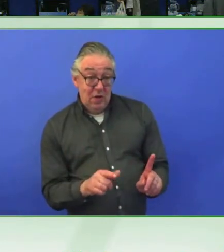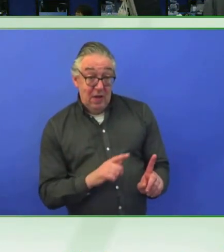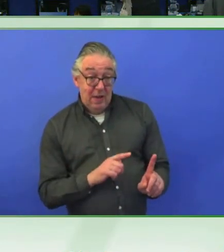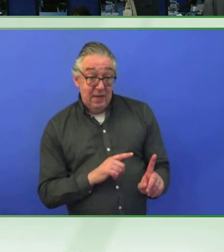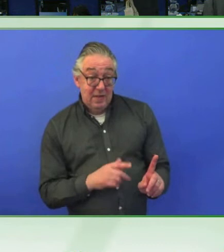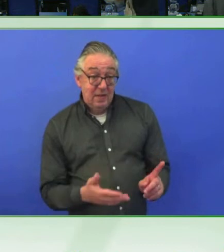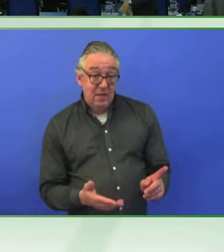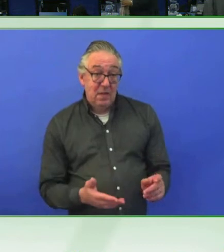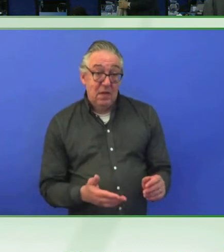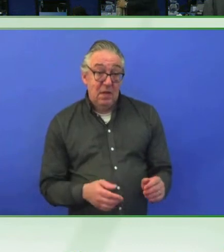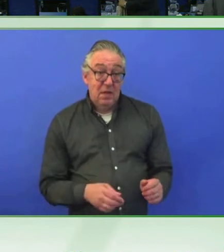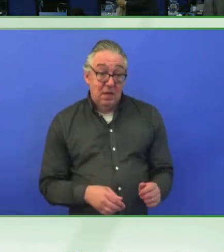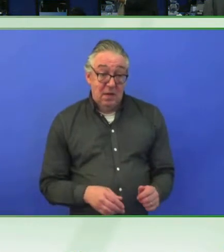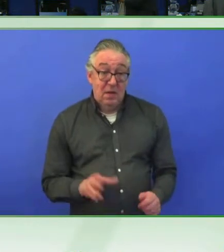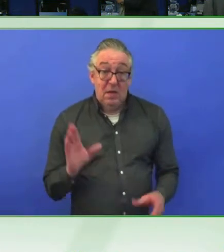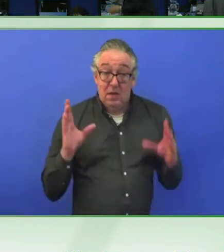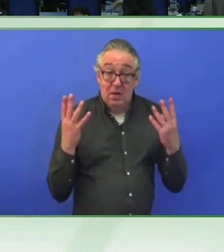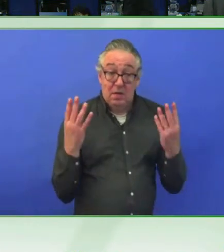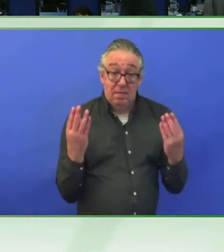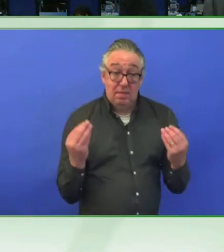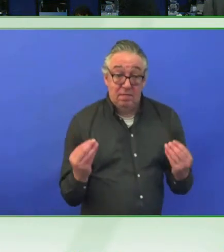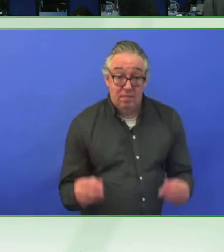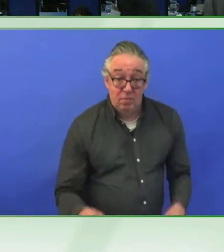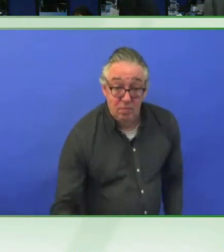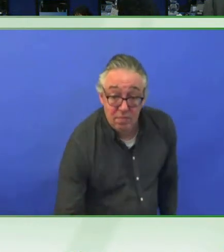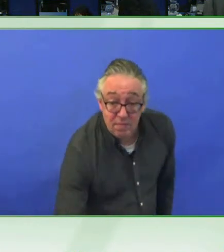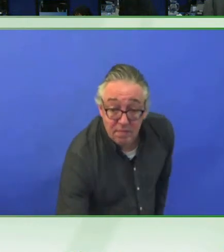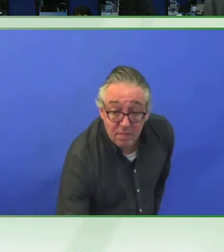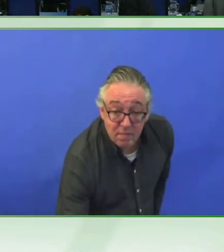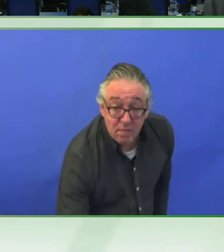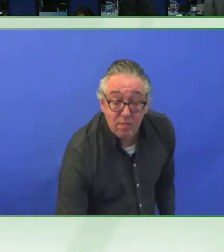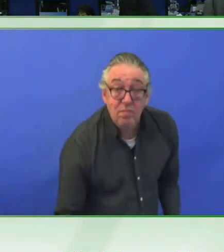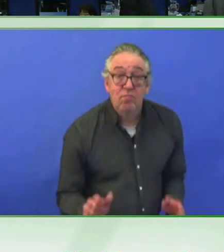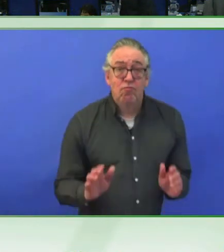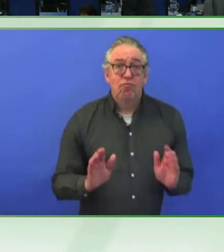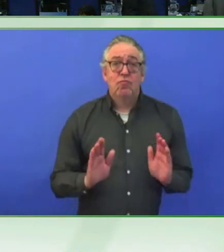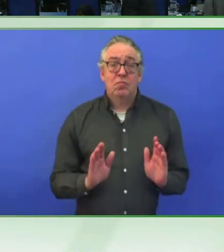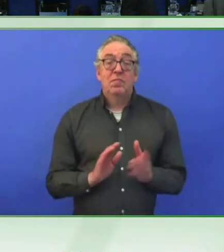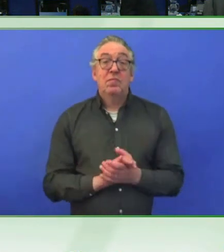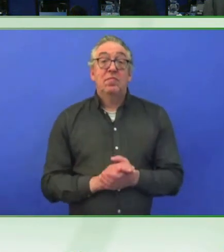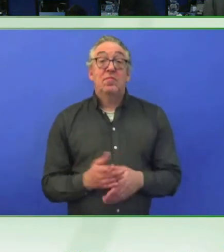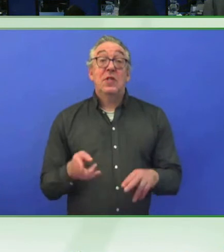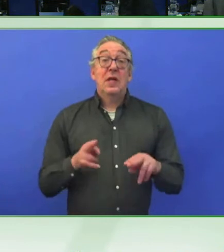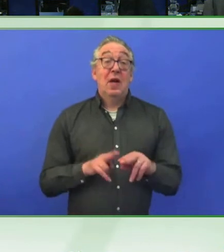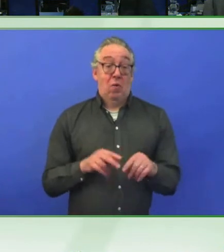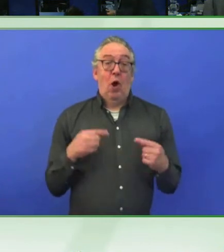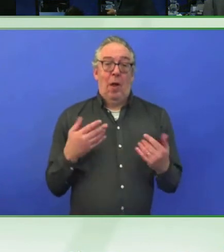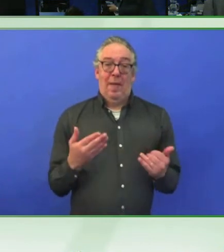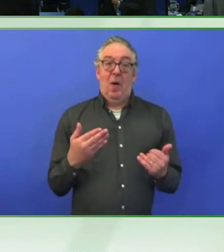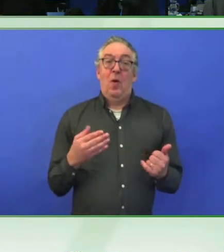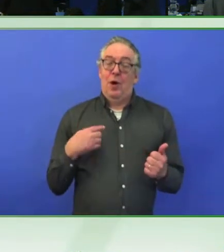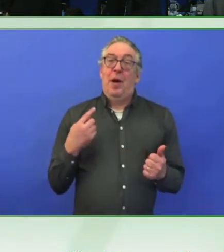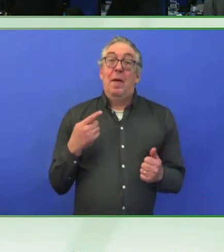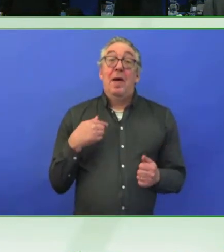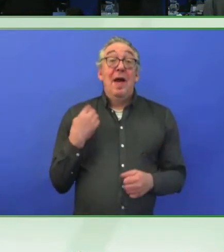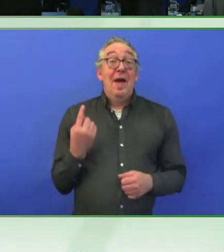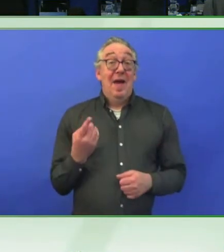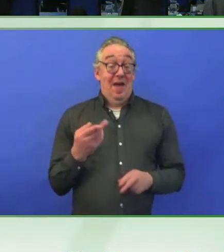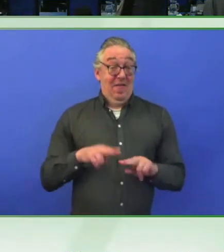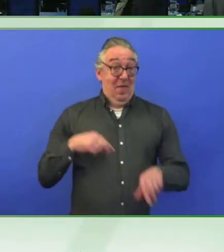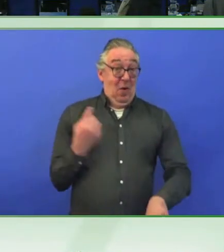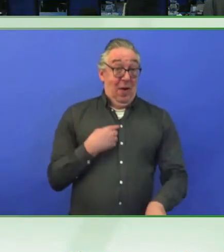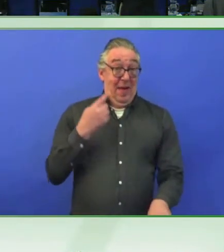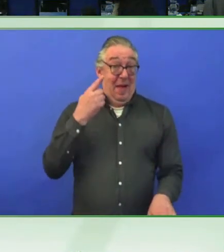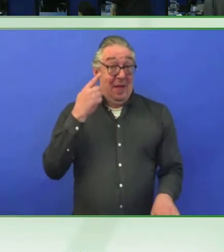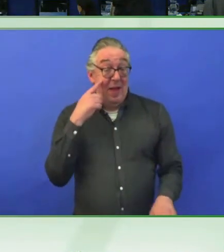foreground of everything we do. Now, if we believe that things, artificial intelligence as a technology, for example, is here